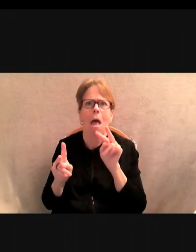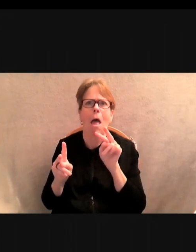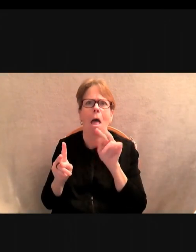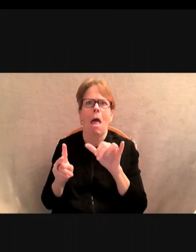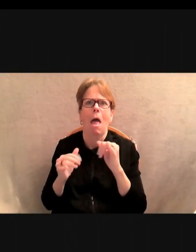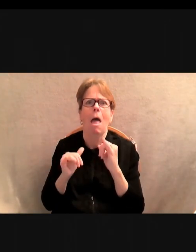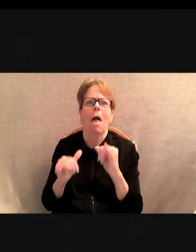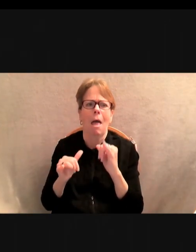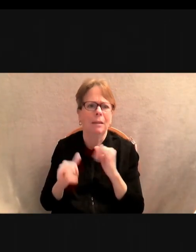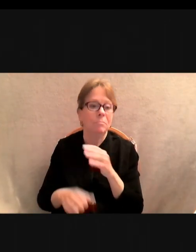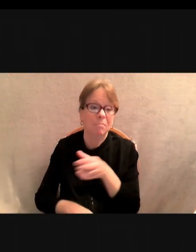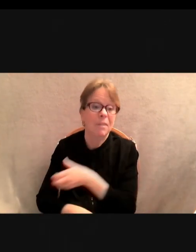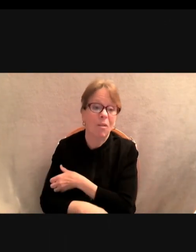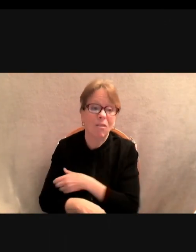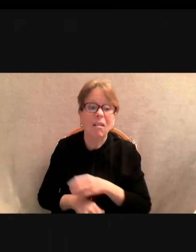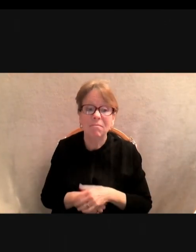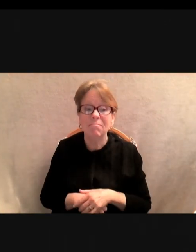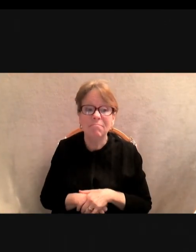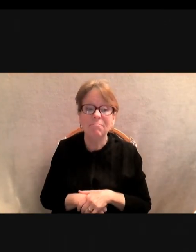you're comfortable with.